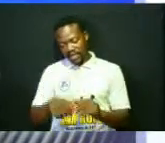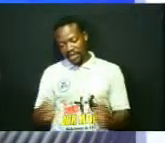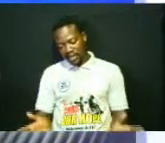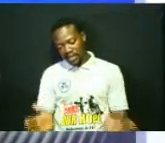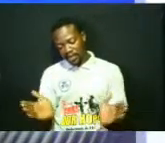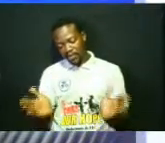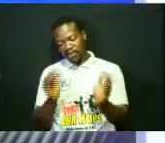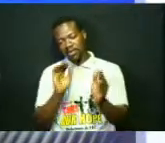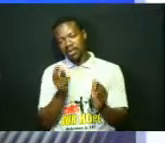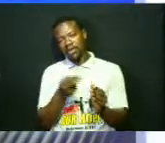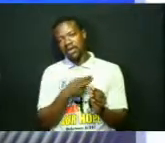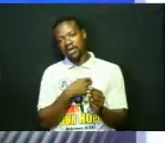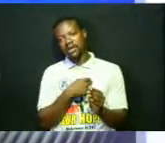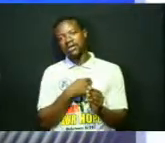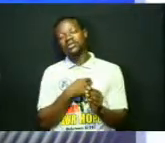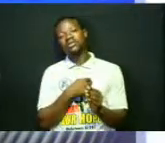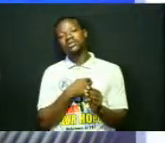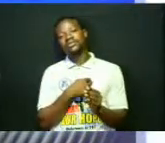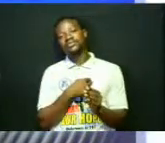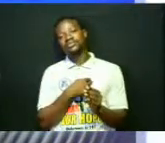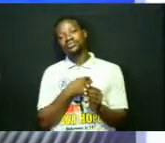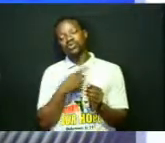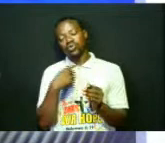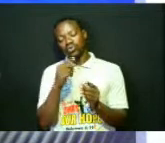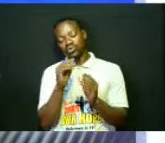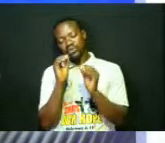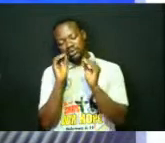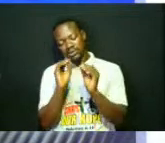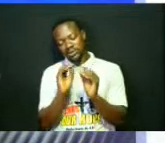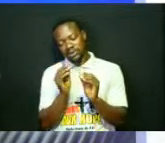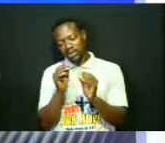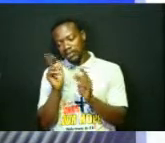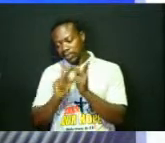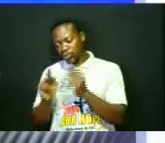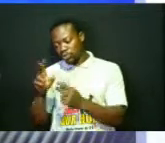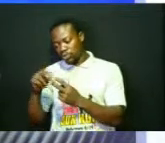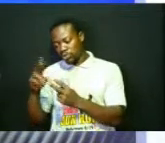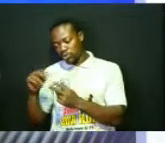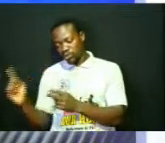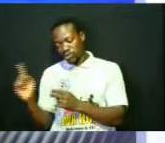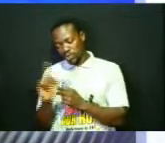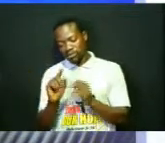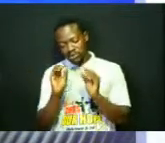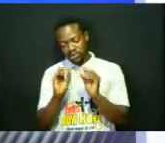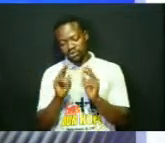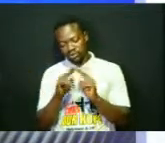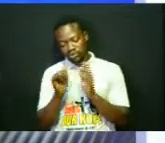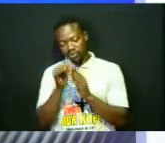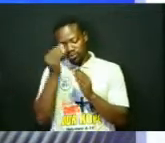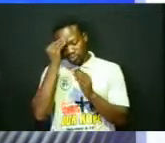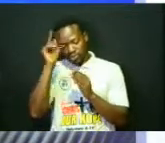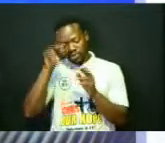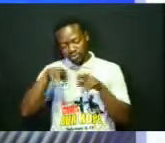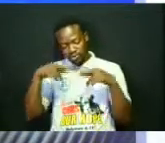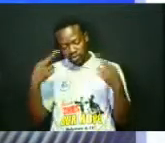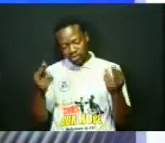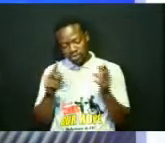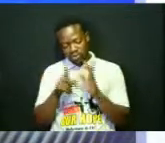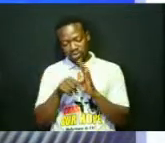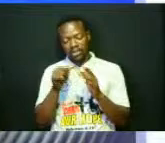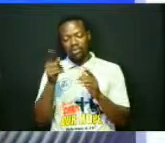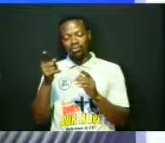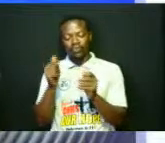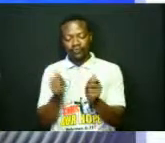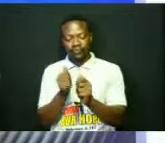as ministers after his own heart, who teach us wisdom and revelation so that we can walk the walk